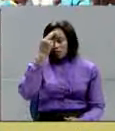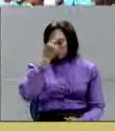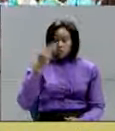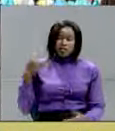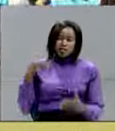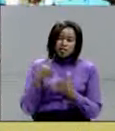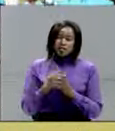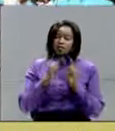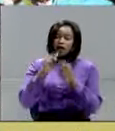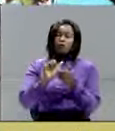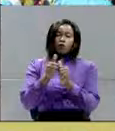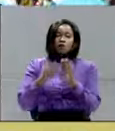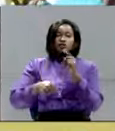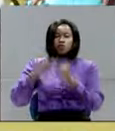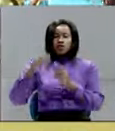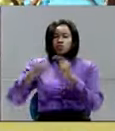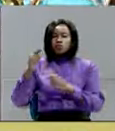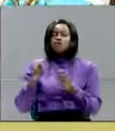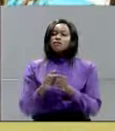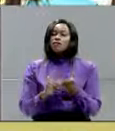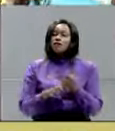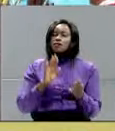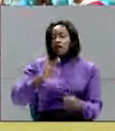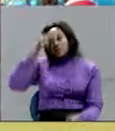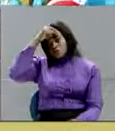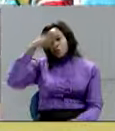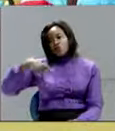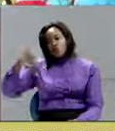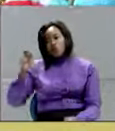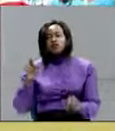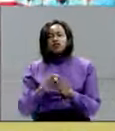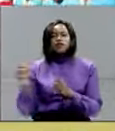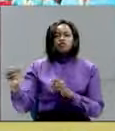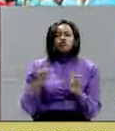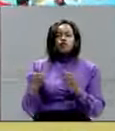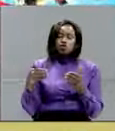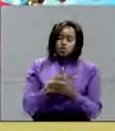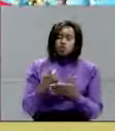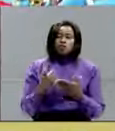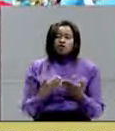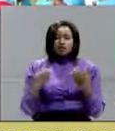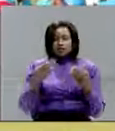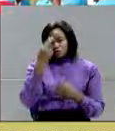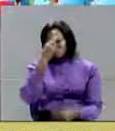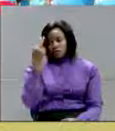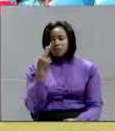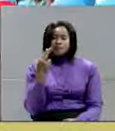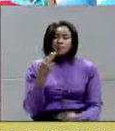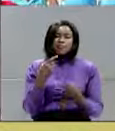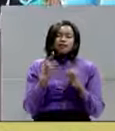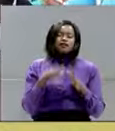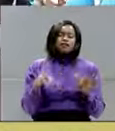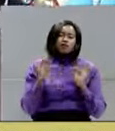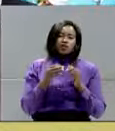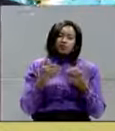tuwangula bafuna diguriizi zaabwe ne bagenda ate ne tufuna abayizi abalala. Naye ekikulu ennyo tulina